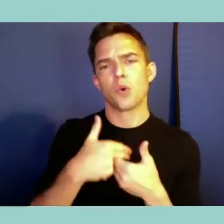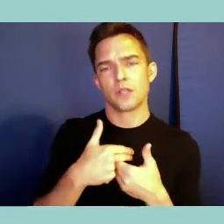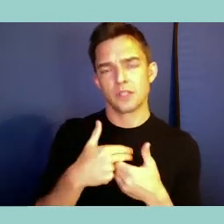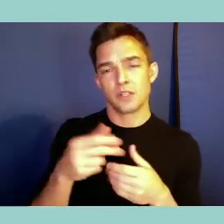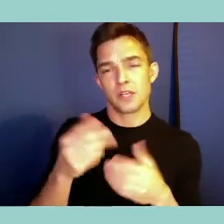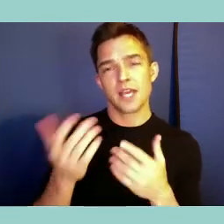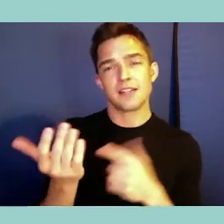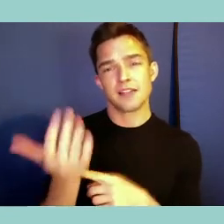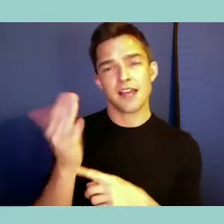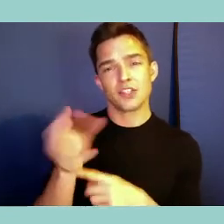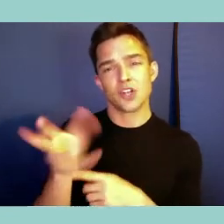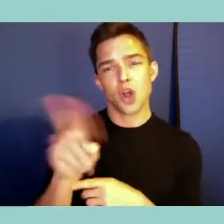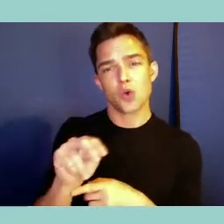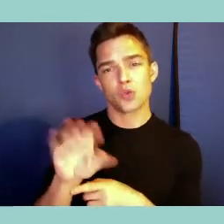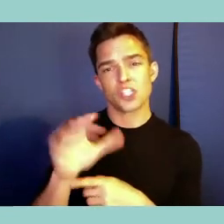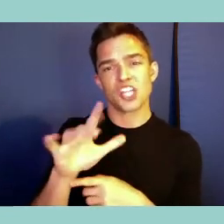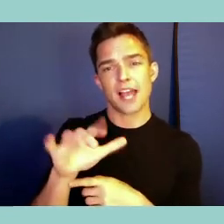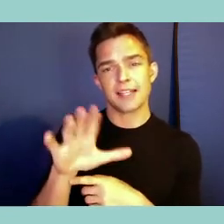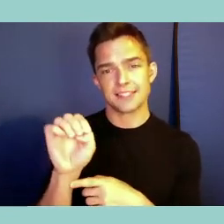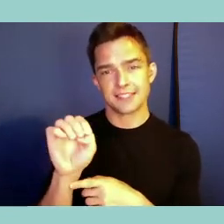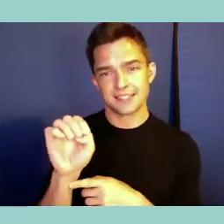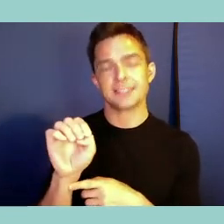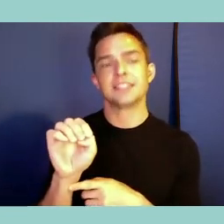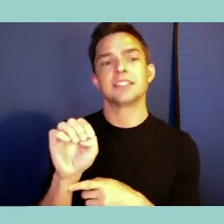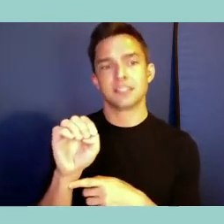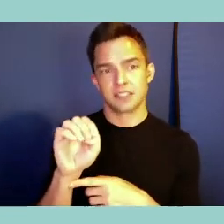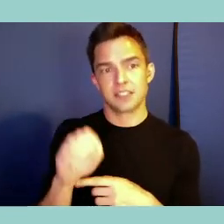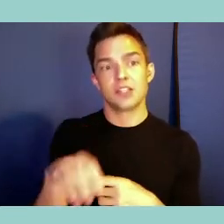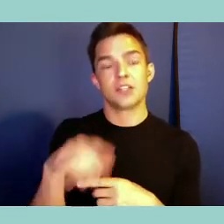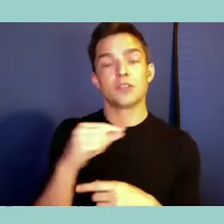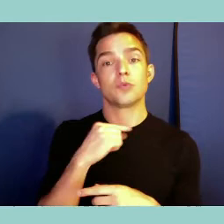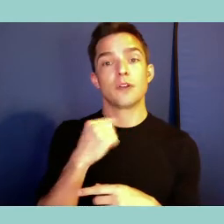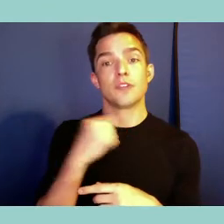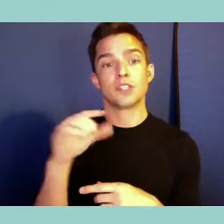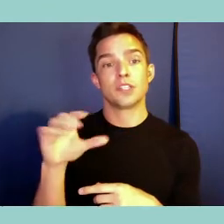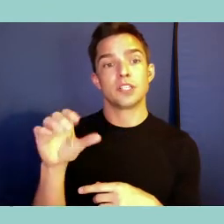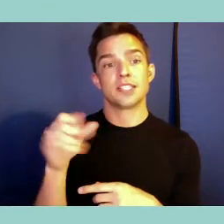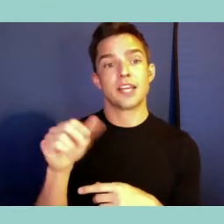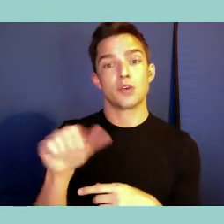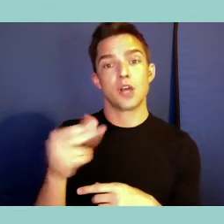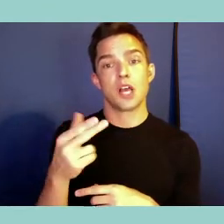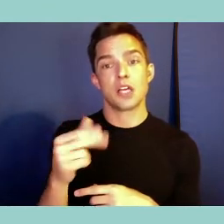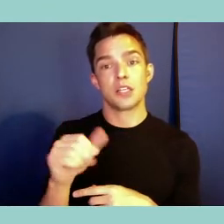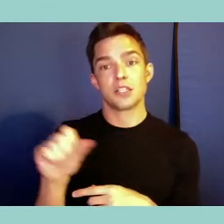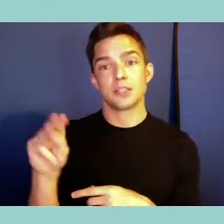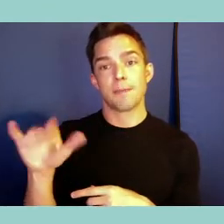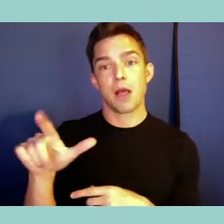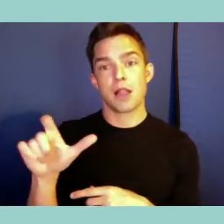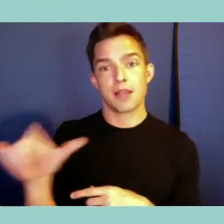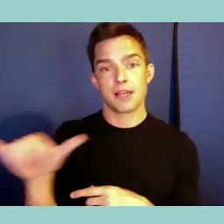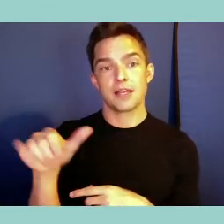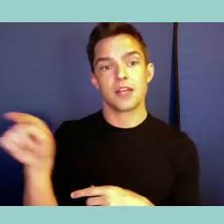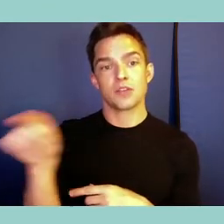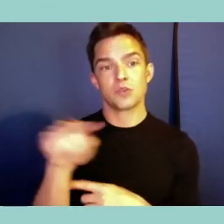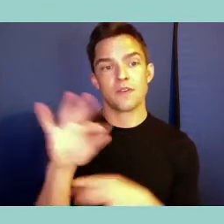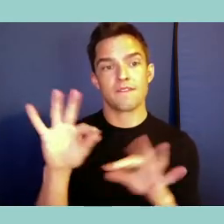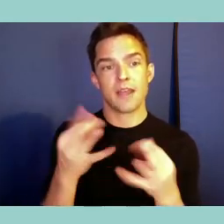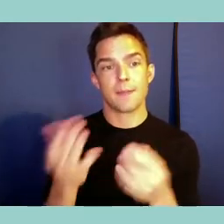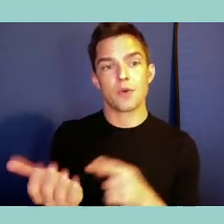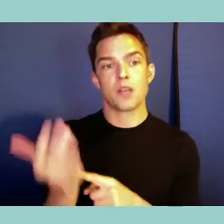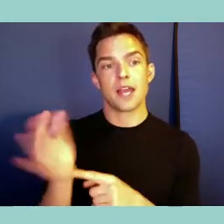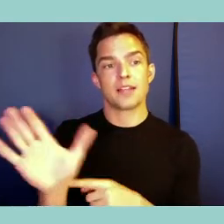Please join us in lighting your own chalice as we light our chalice led by Reverend Sarah Smalley and these families.